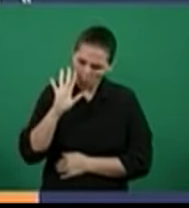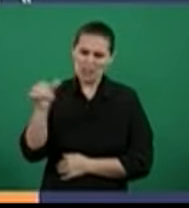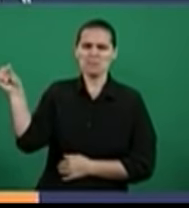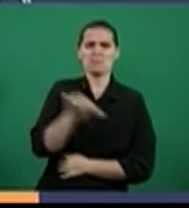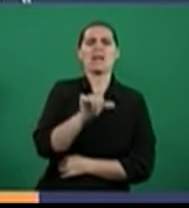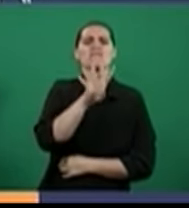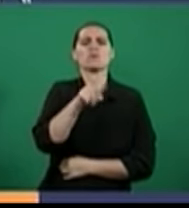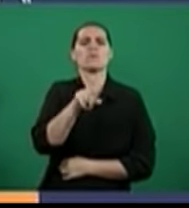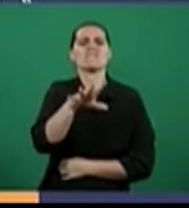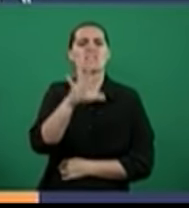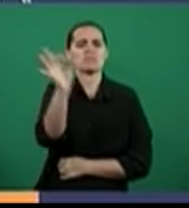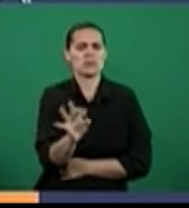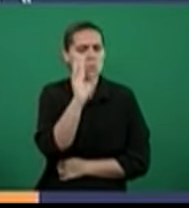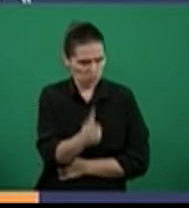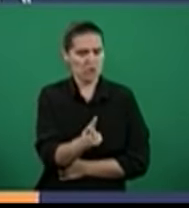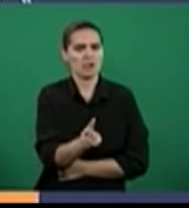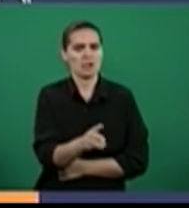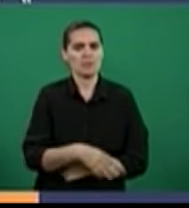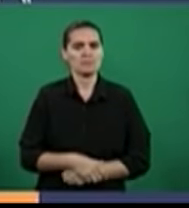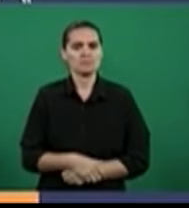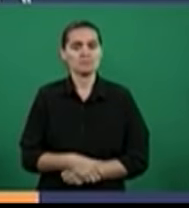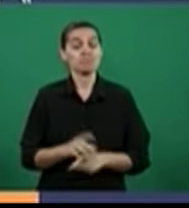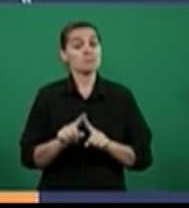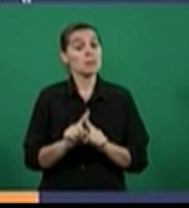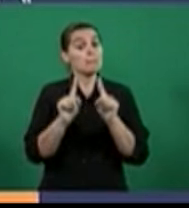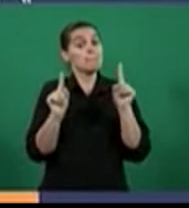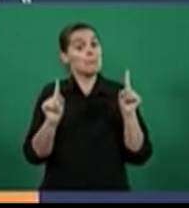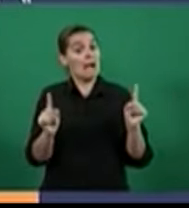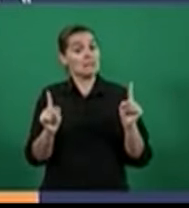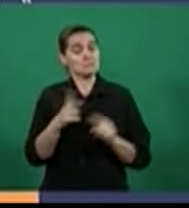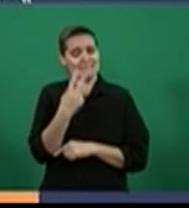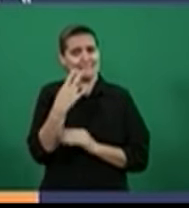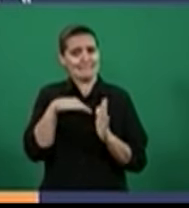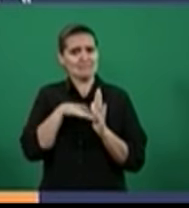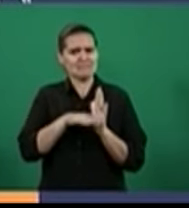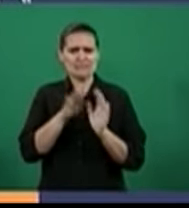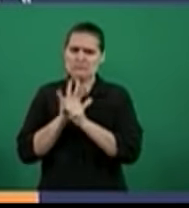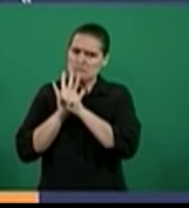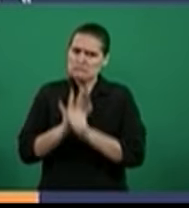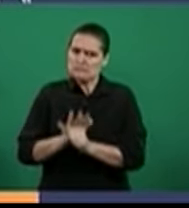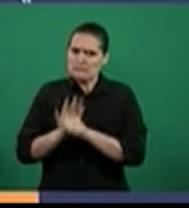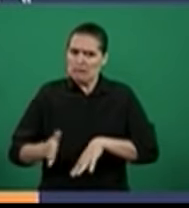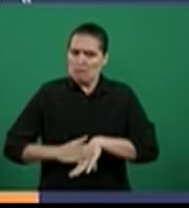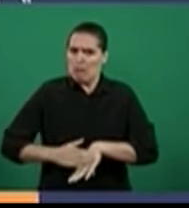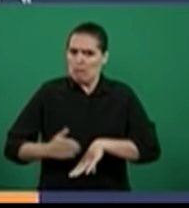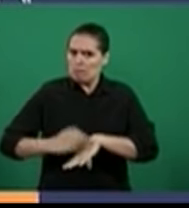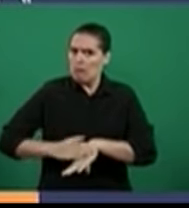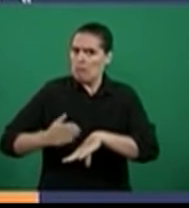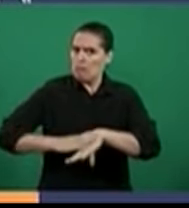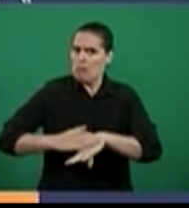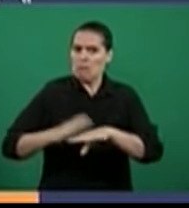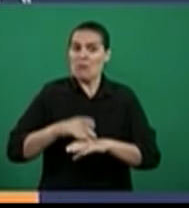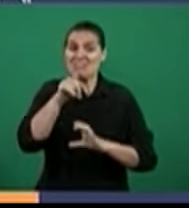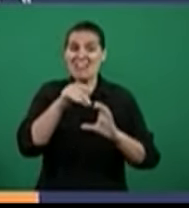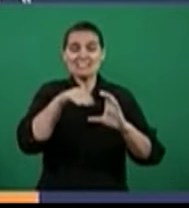4.5%. However, given extra inflationary pressures, headline now reaches the